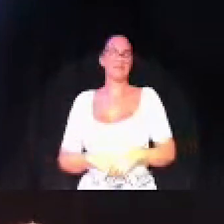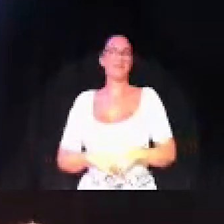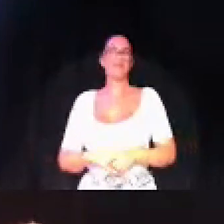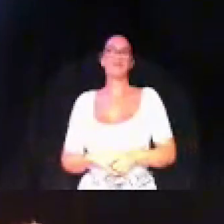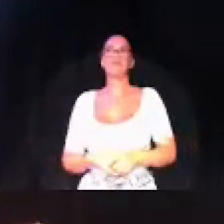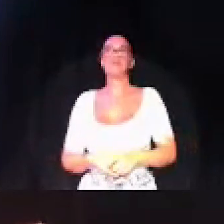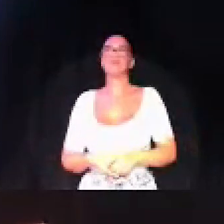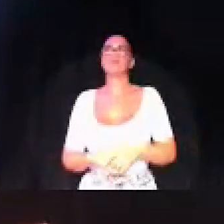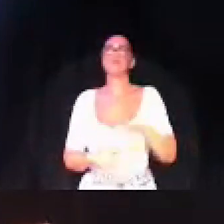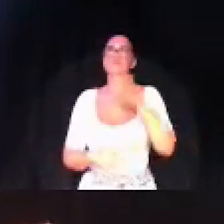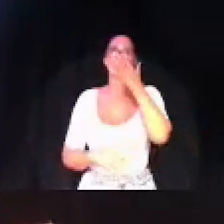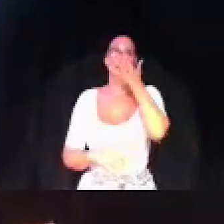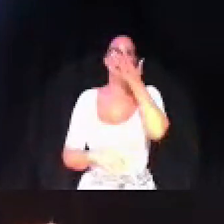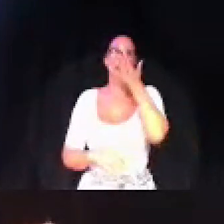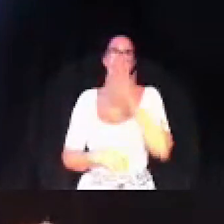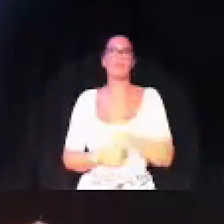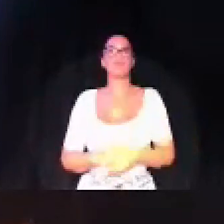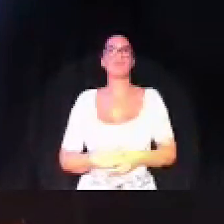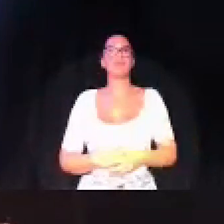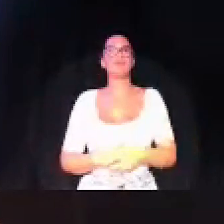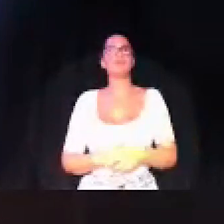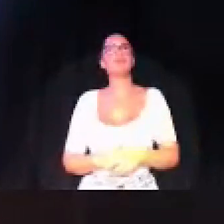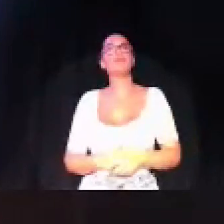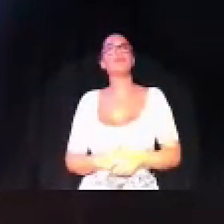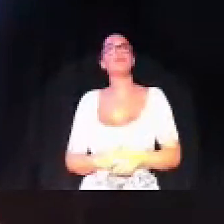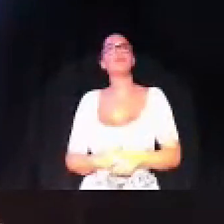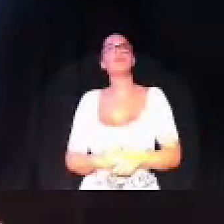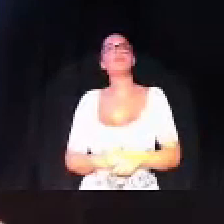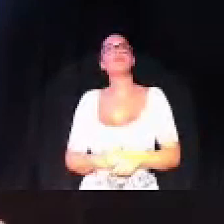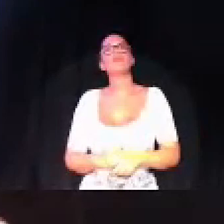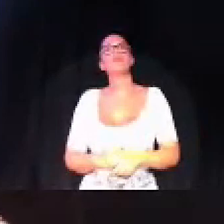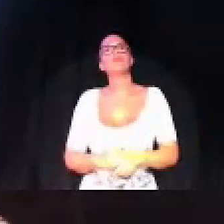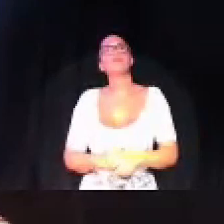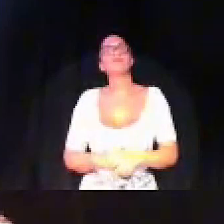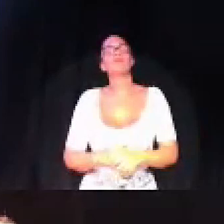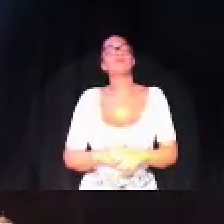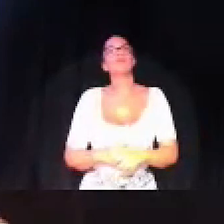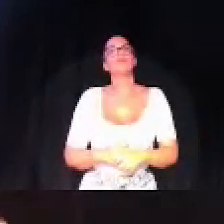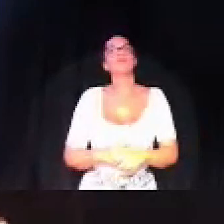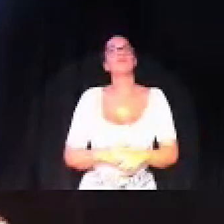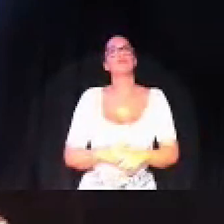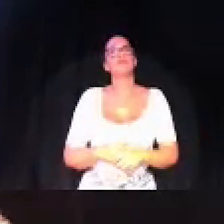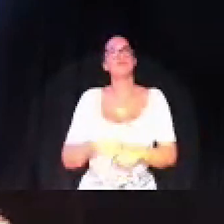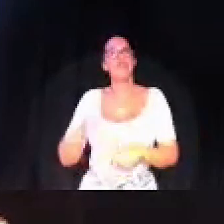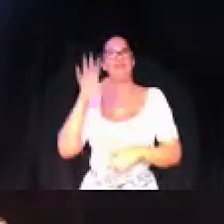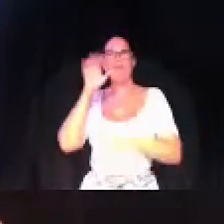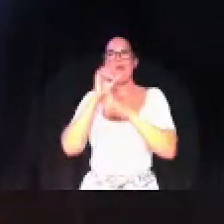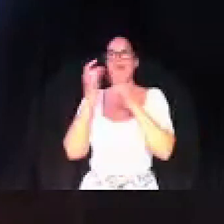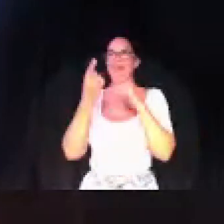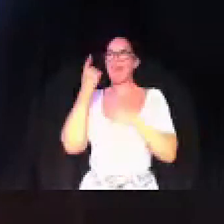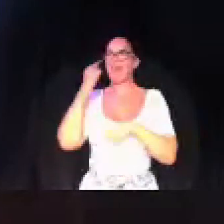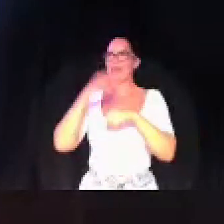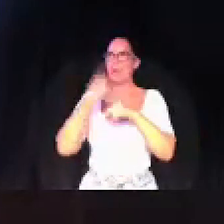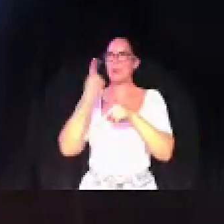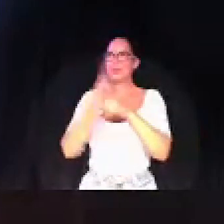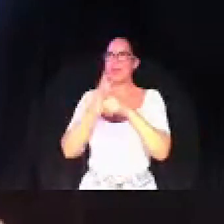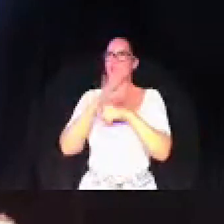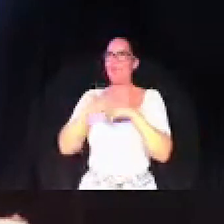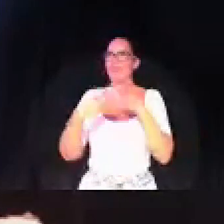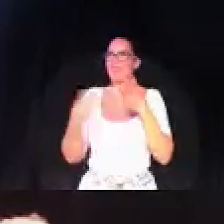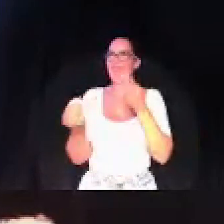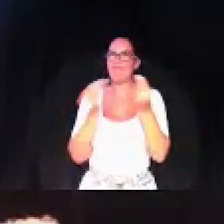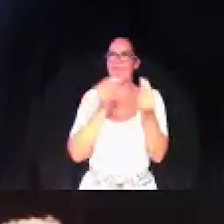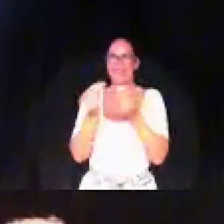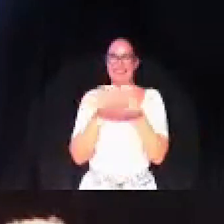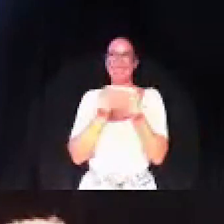thing. Yeah, brilliant. I think it's we had a Nicola Woodham last time with a fabric-based instrument, which has many of the same kind of affordances to it, which I